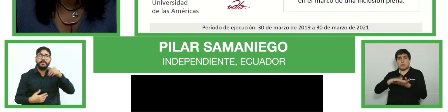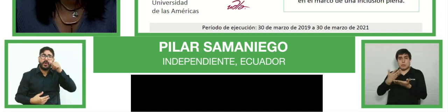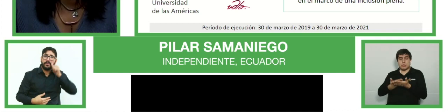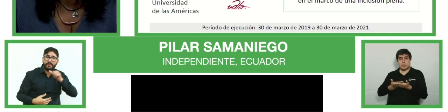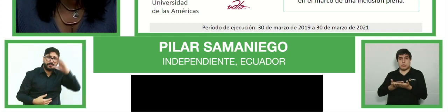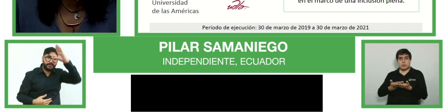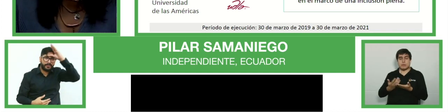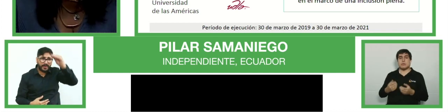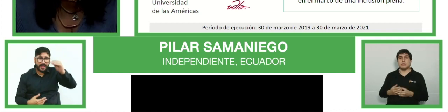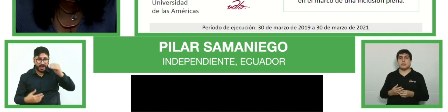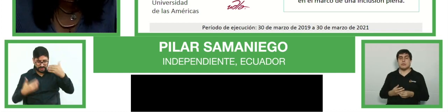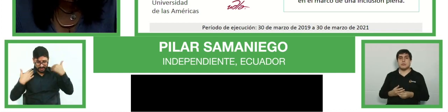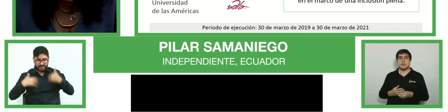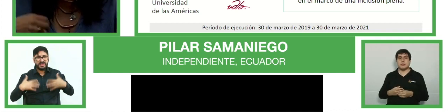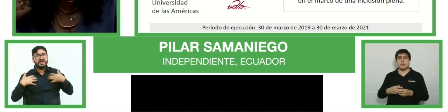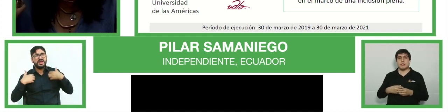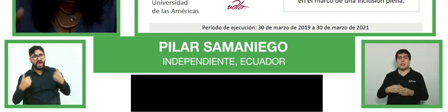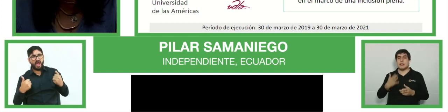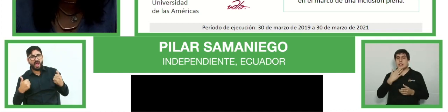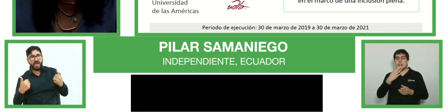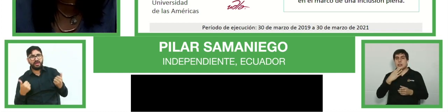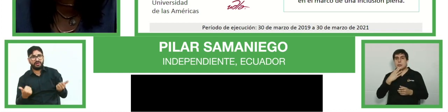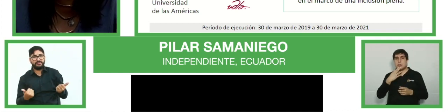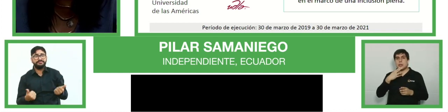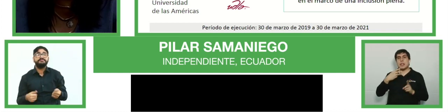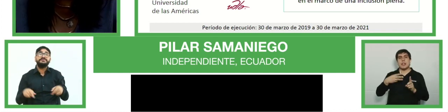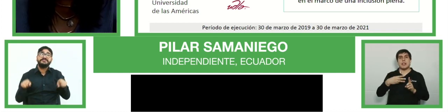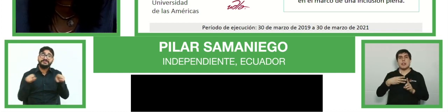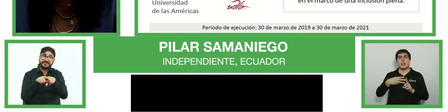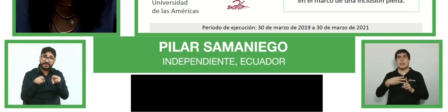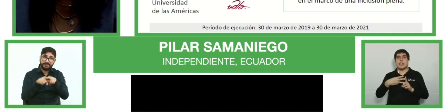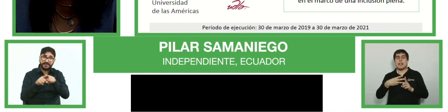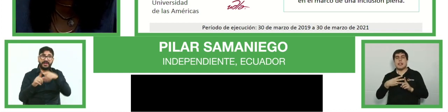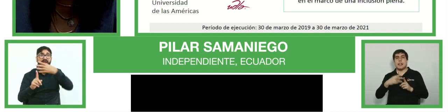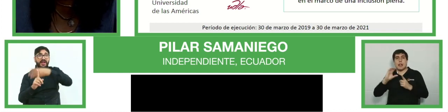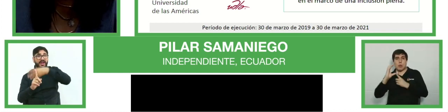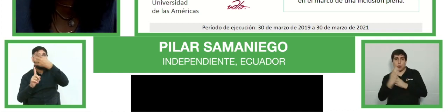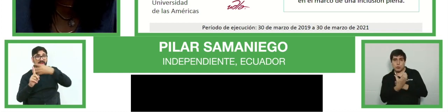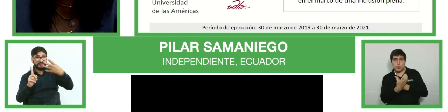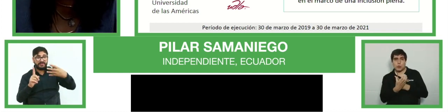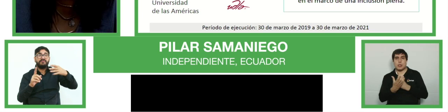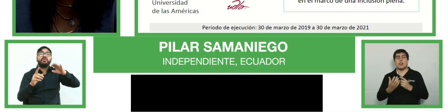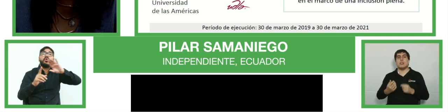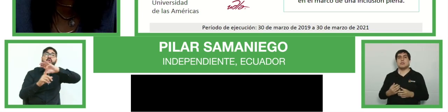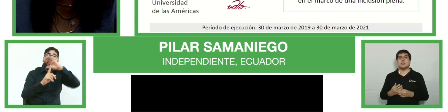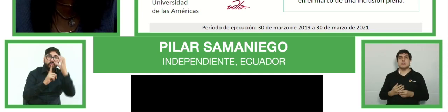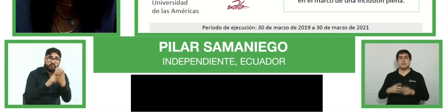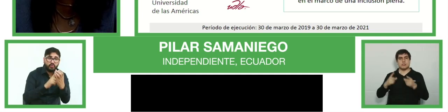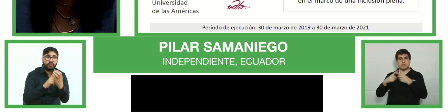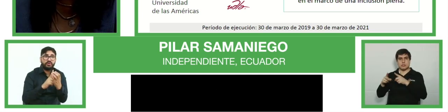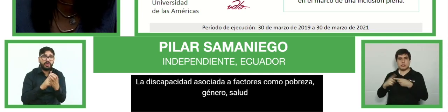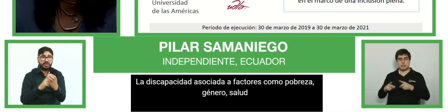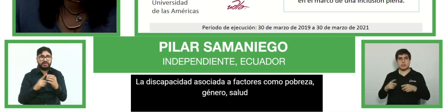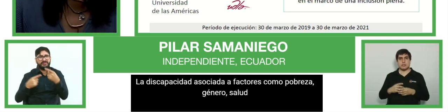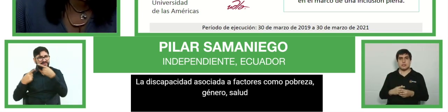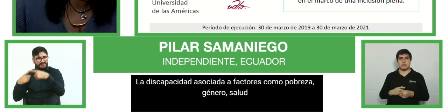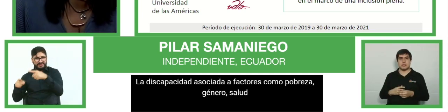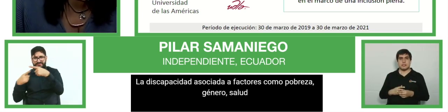non-linguistic origins, and along, etc. The current scenario has implied